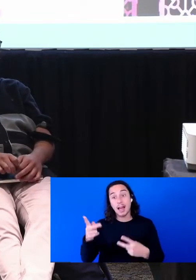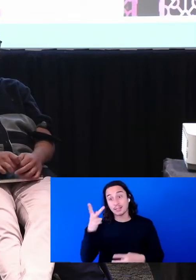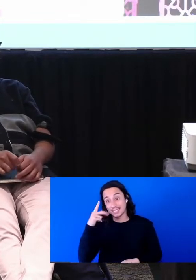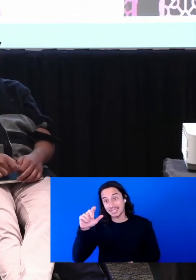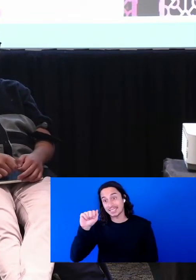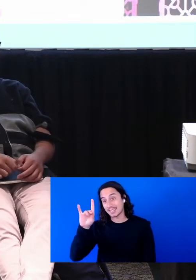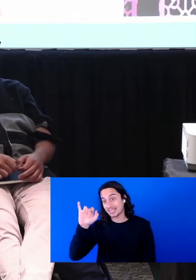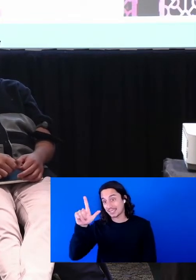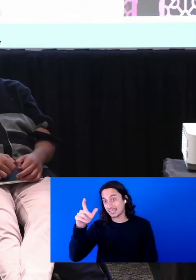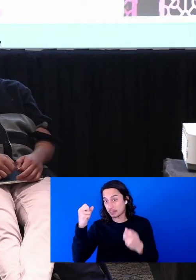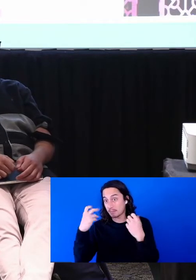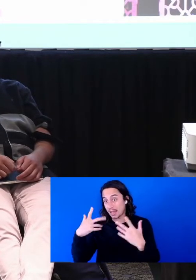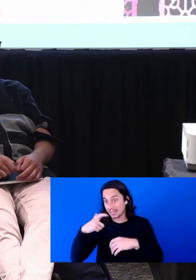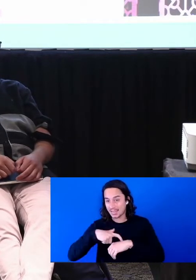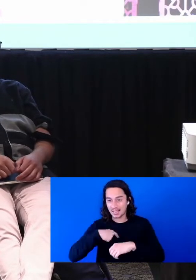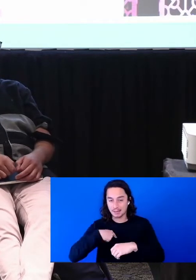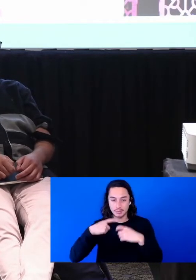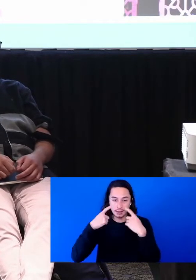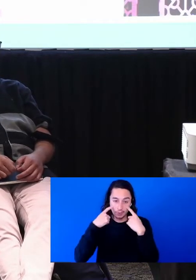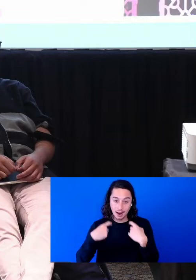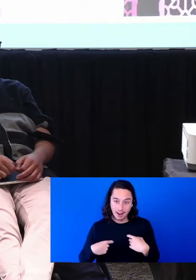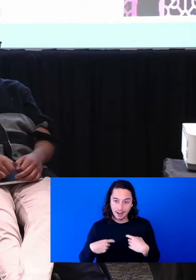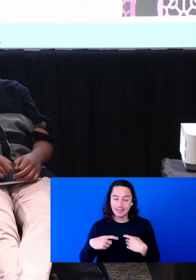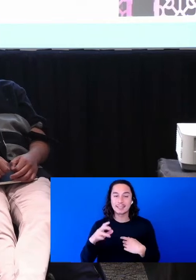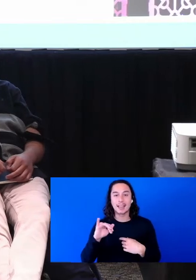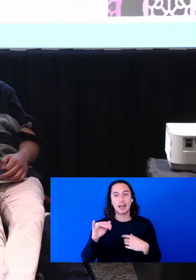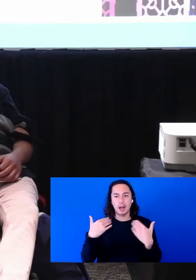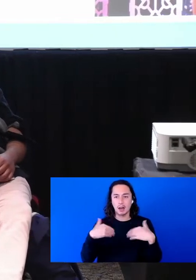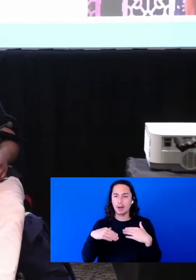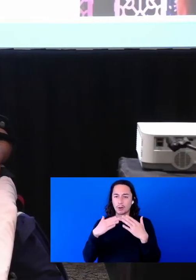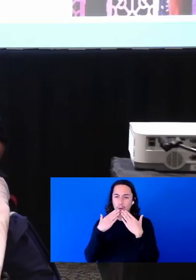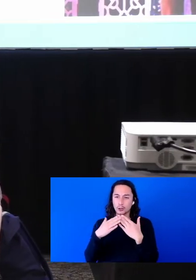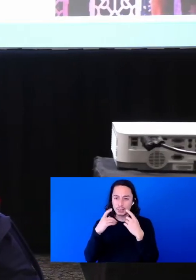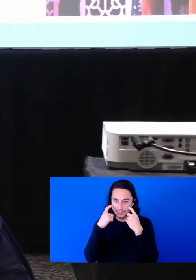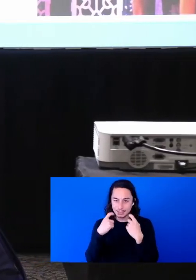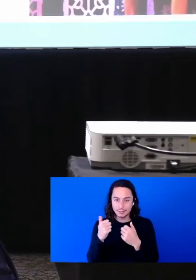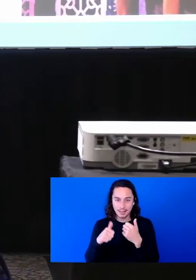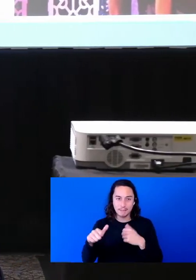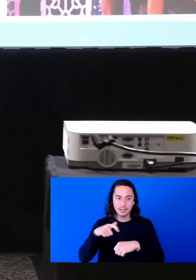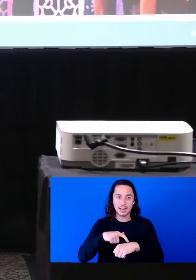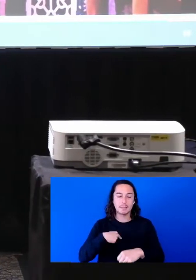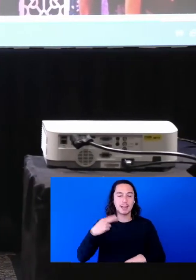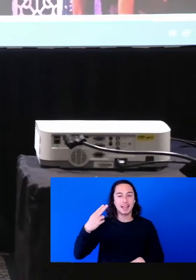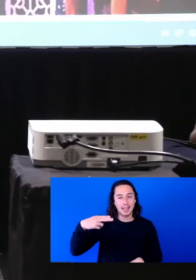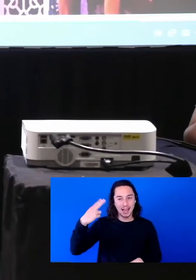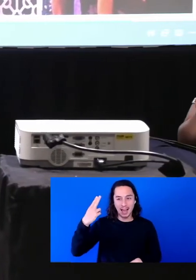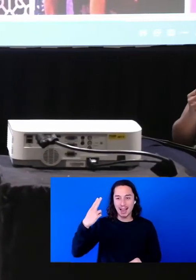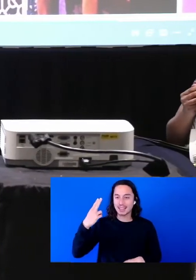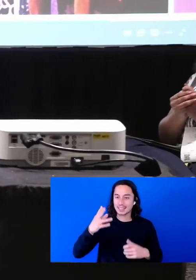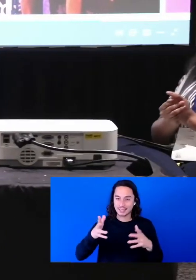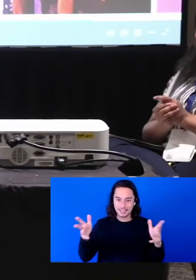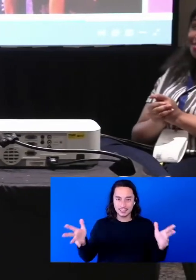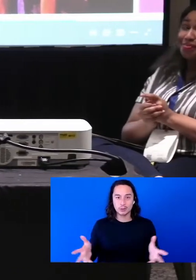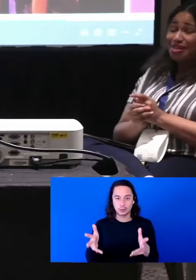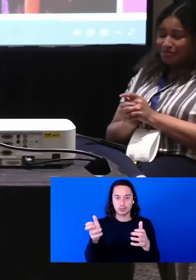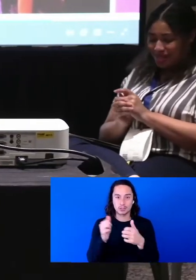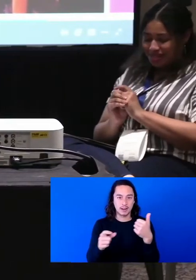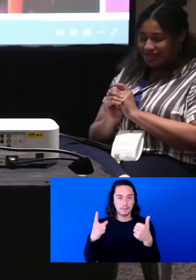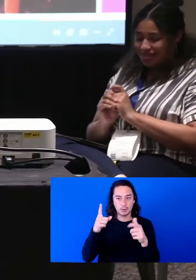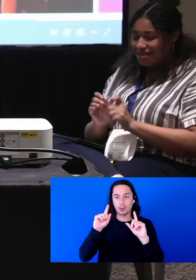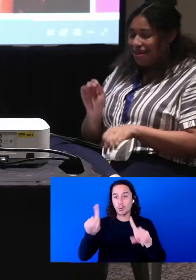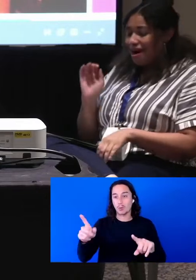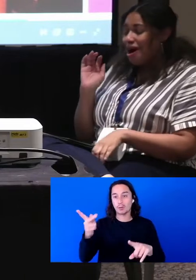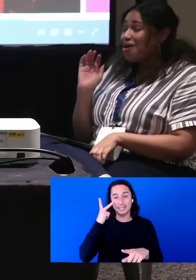cried like this is so good tears each time. I highly, highly, highly encourage everyone to see both of these